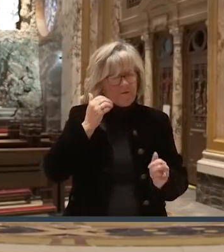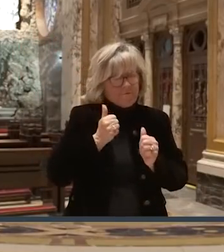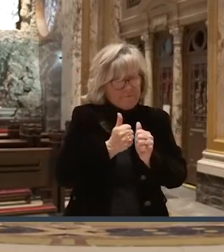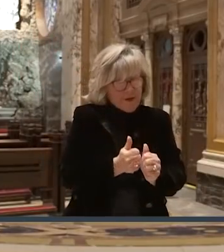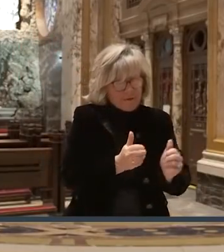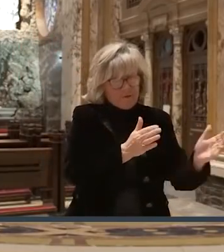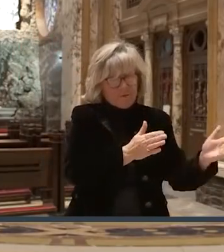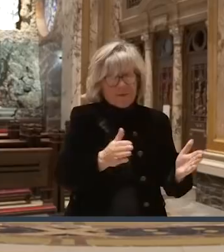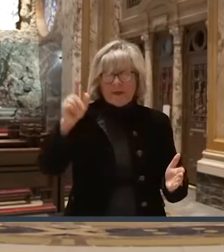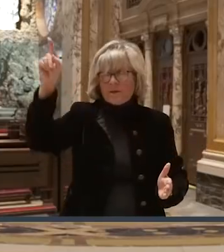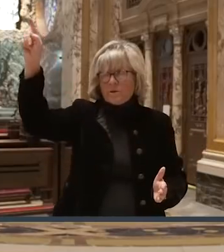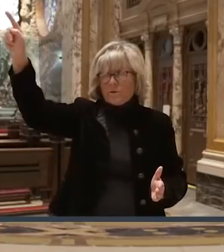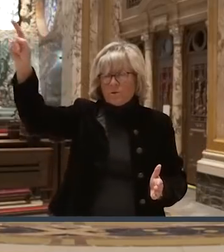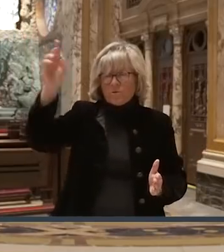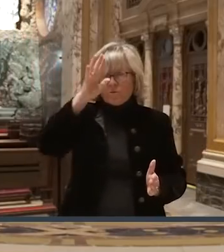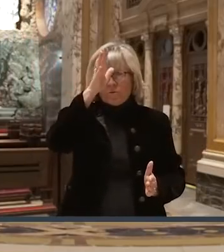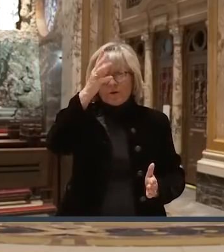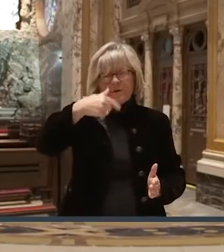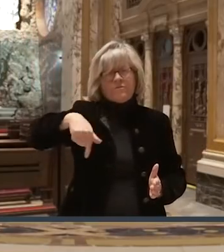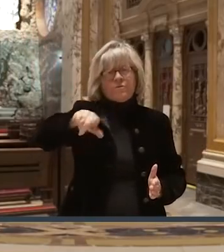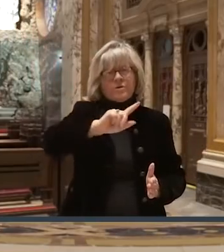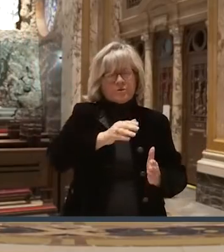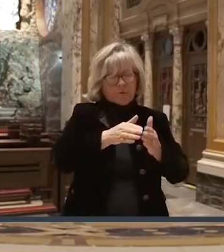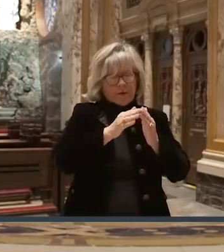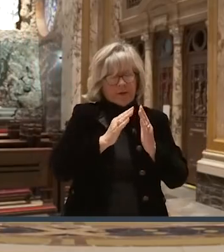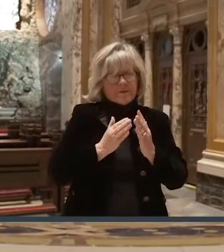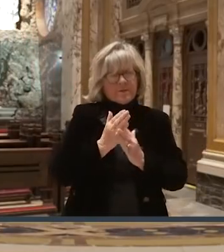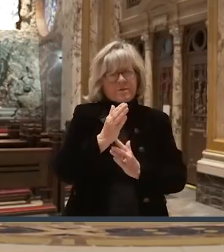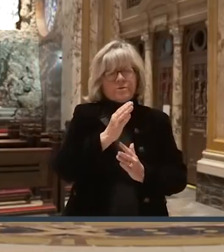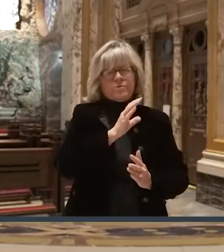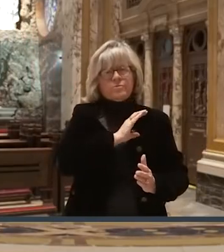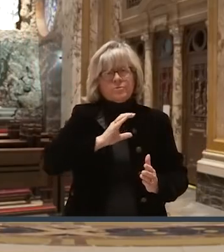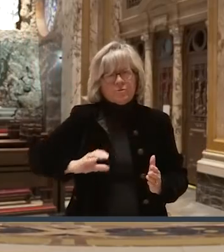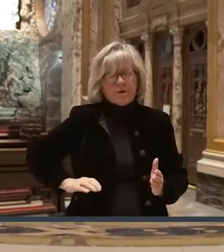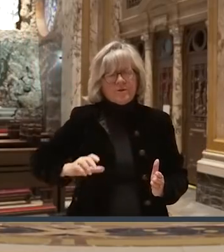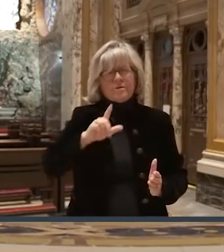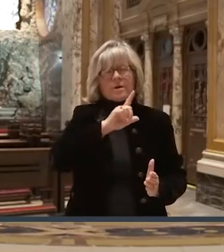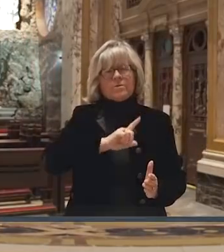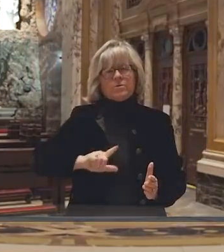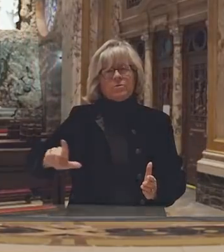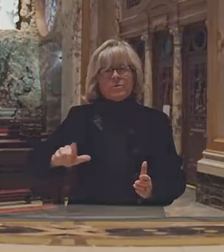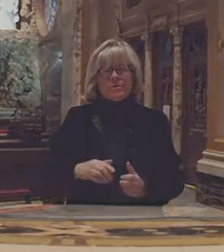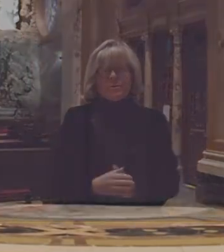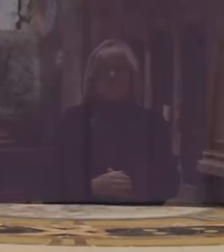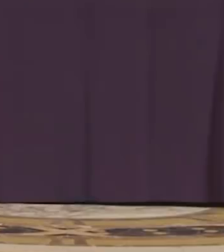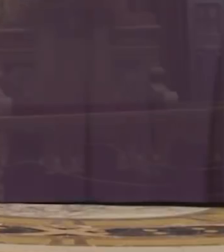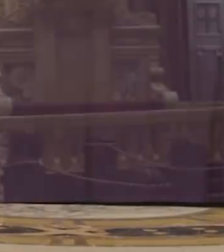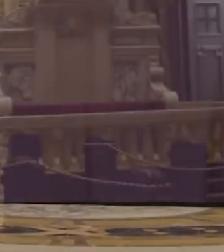carved out for us. We ask this through Christ our Lord. Amen.